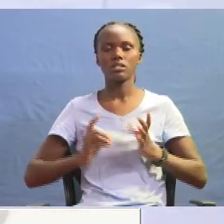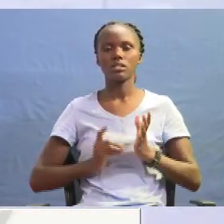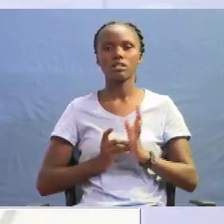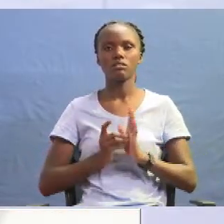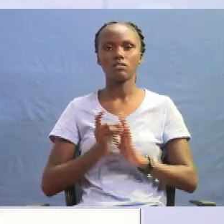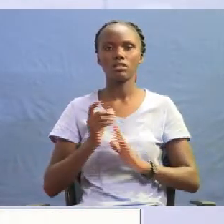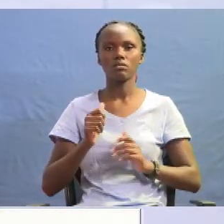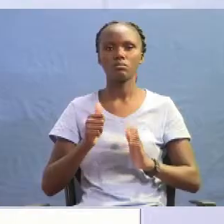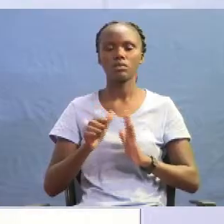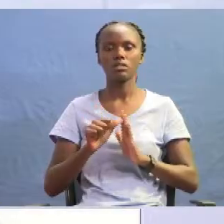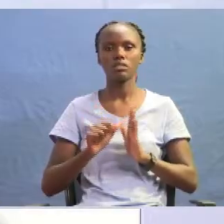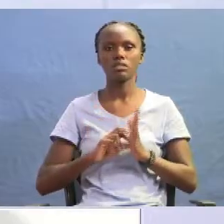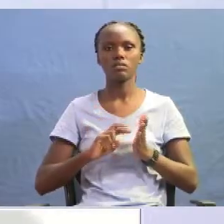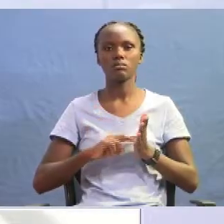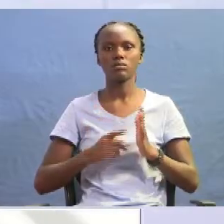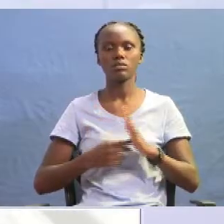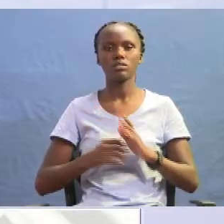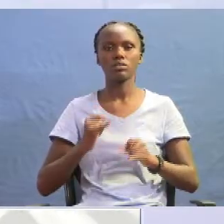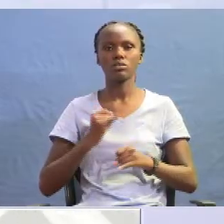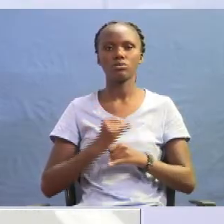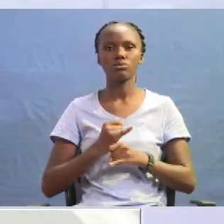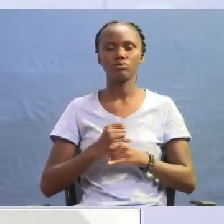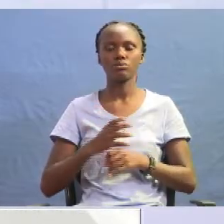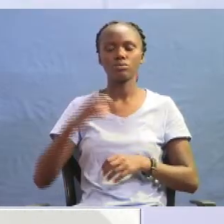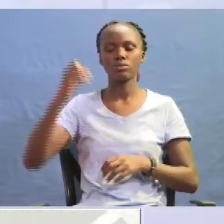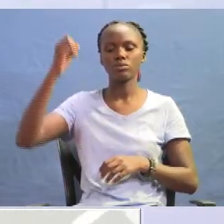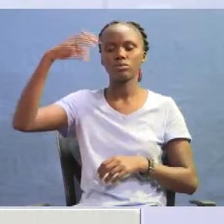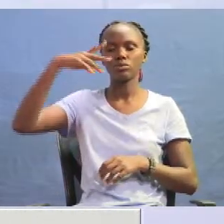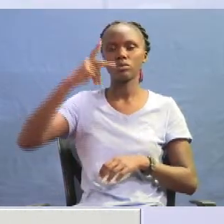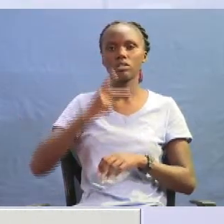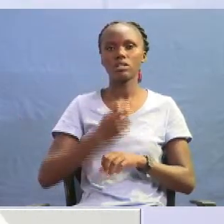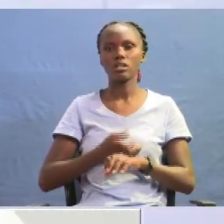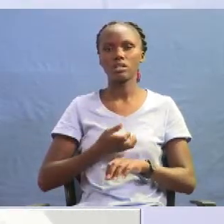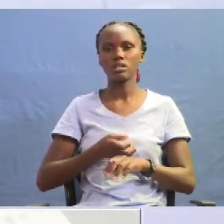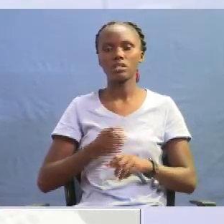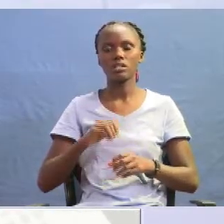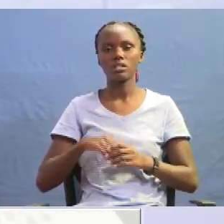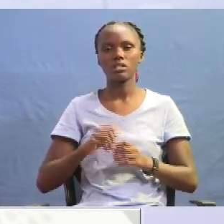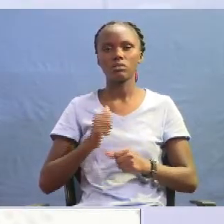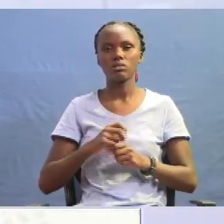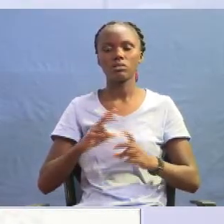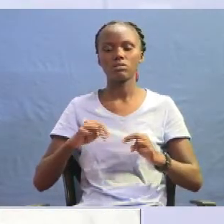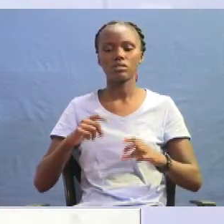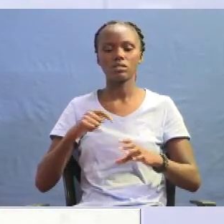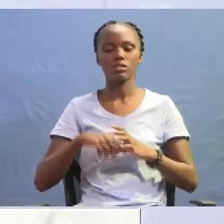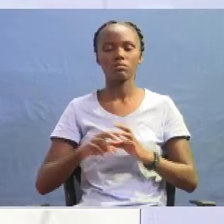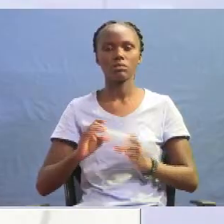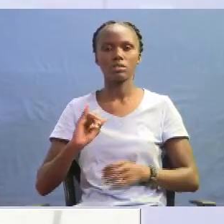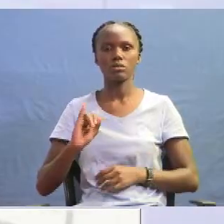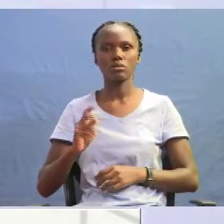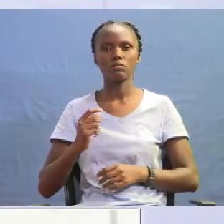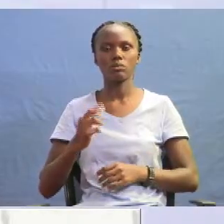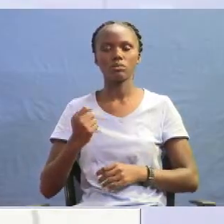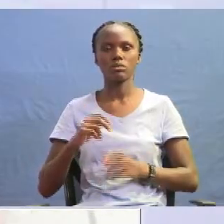development projects, the Juakali sector in Garissa is benefiting from an investment